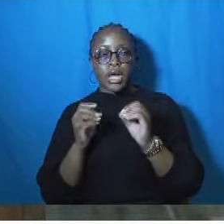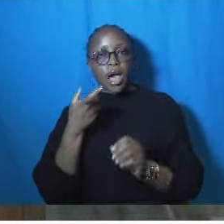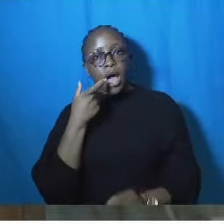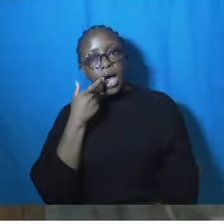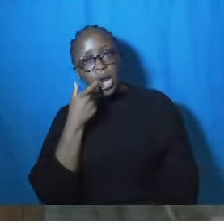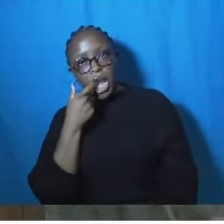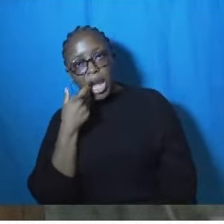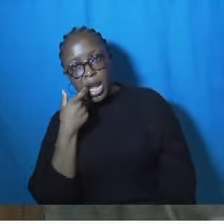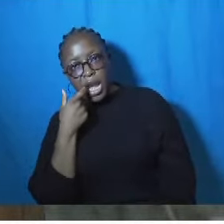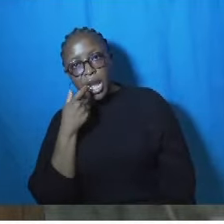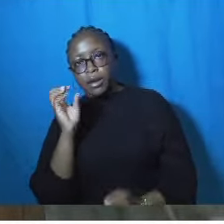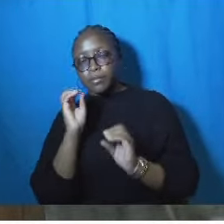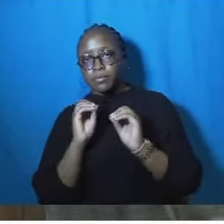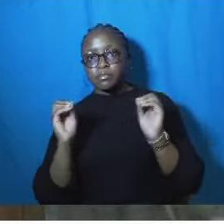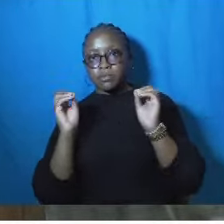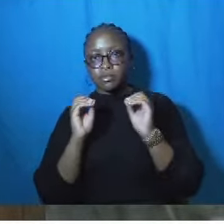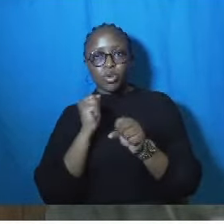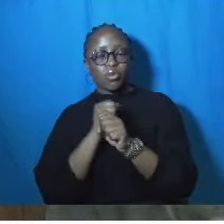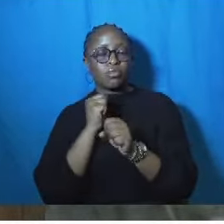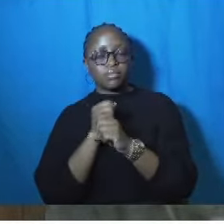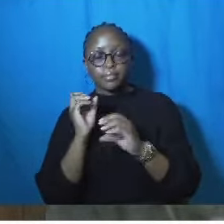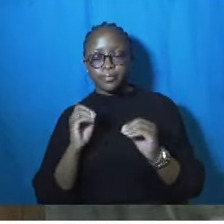drugs won't work it out.